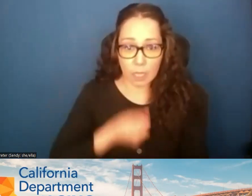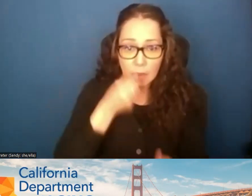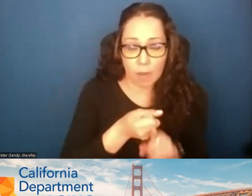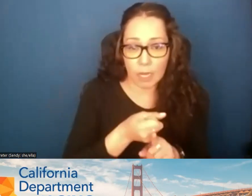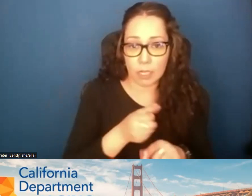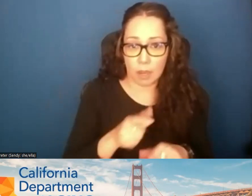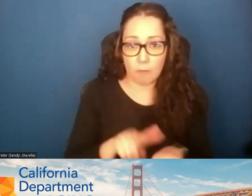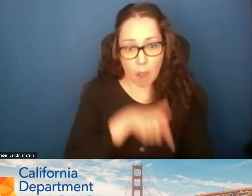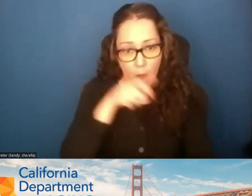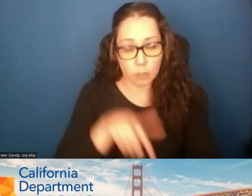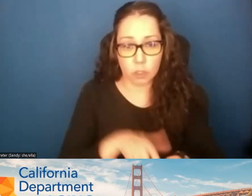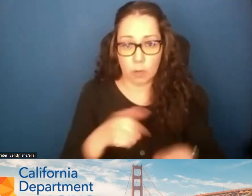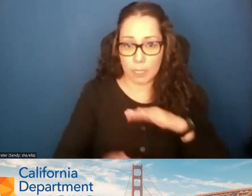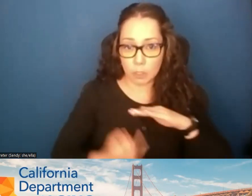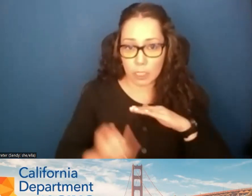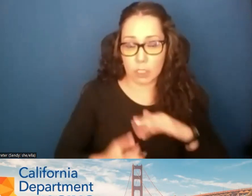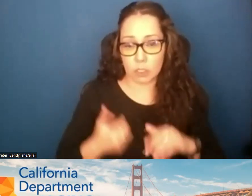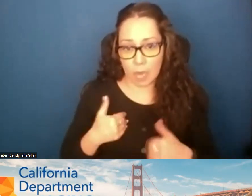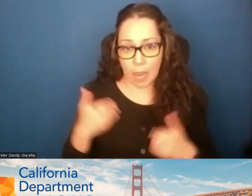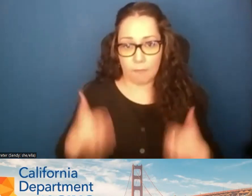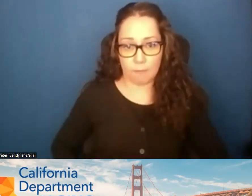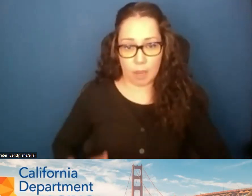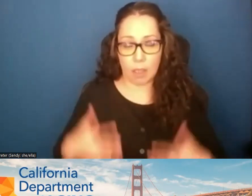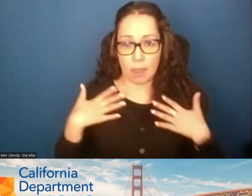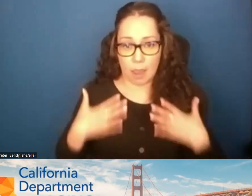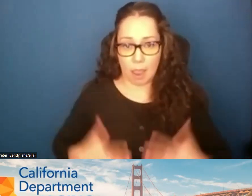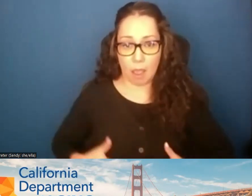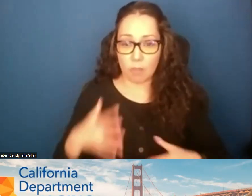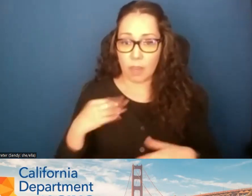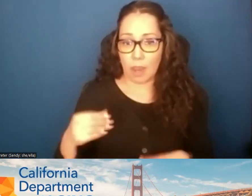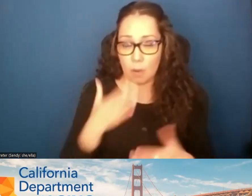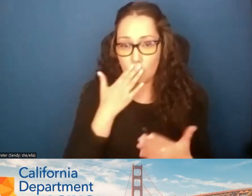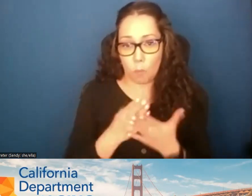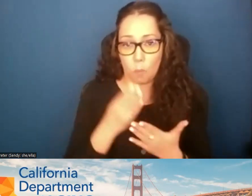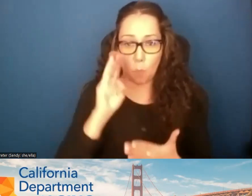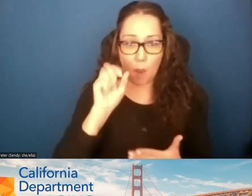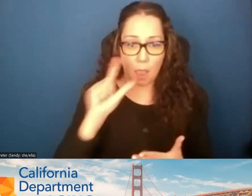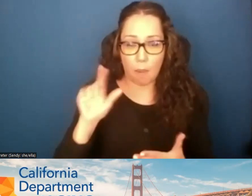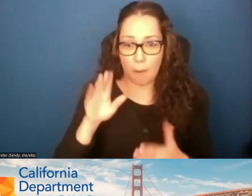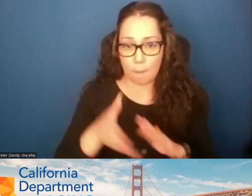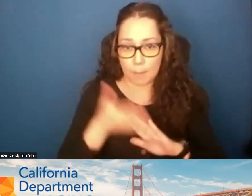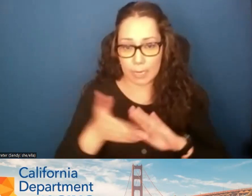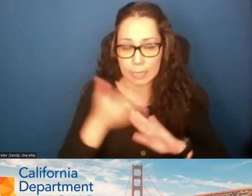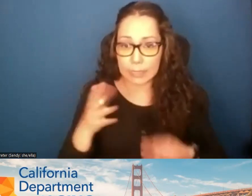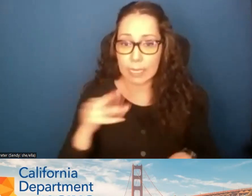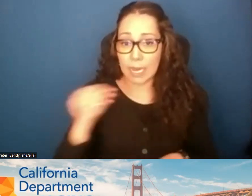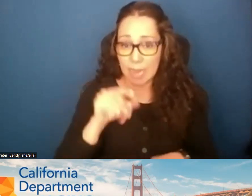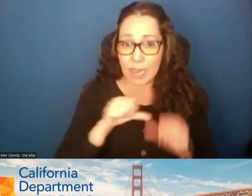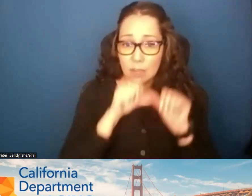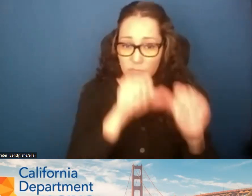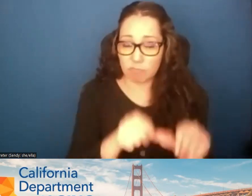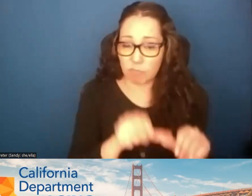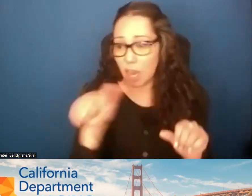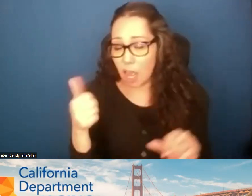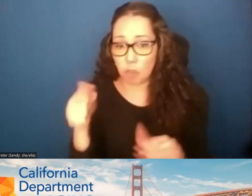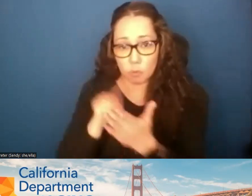isolation can have on individuals' health and wellbeing. They have also conducted extensive research on other state laws